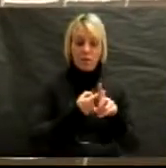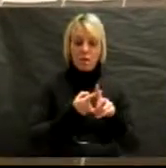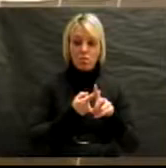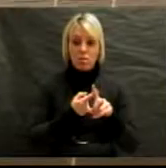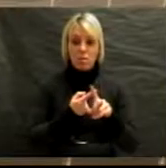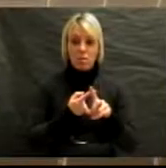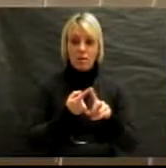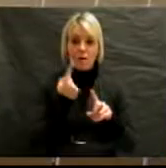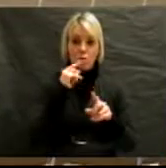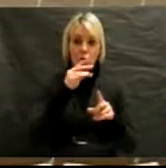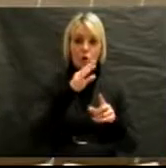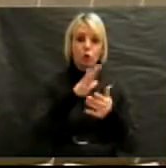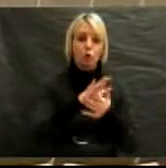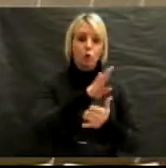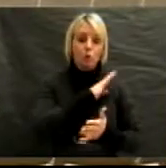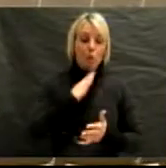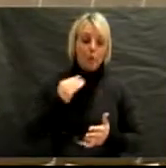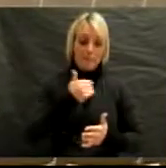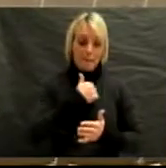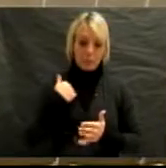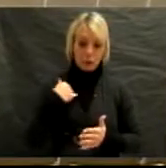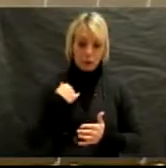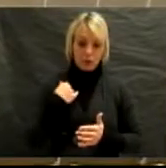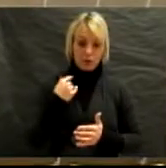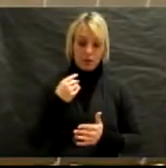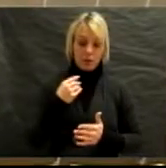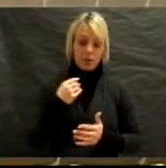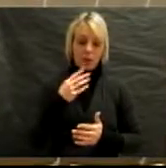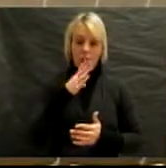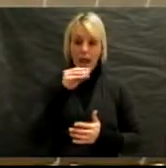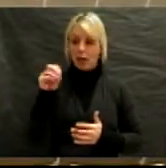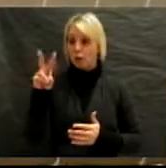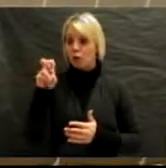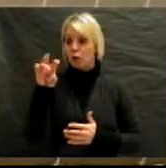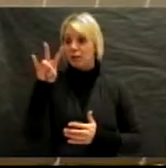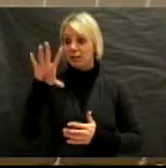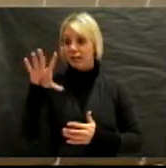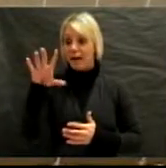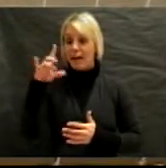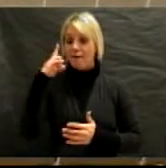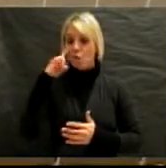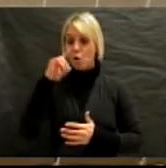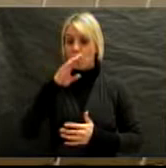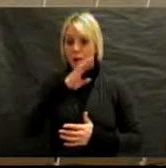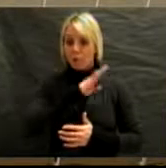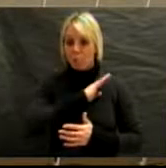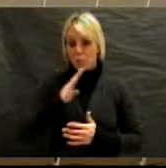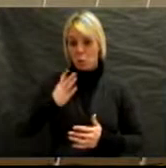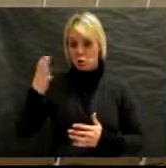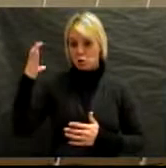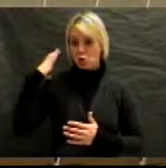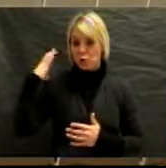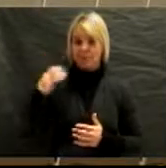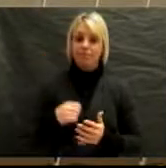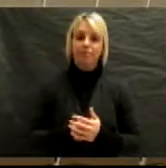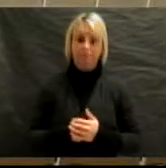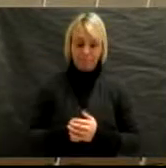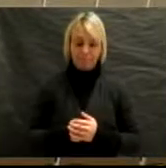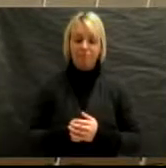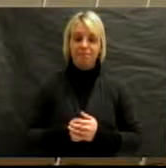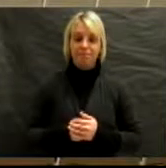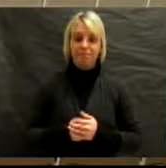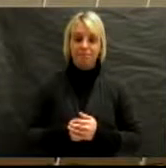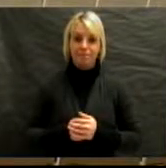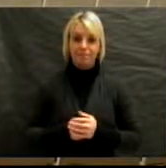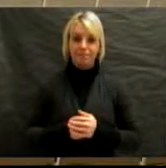and $275 per month for the board chairperson. Mr. Chairman, I vote aye. Deb Davis,